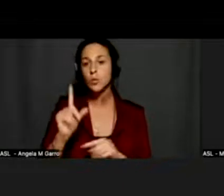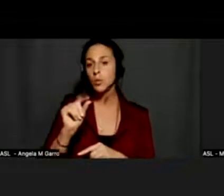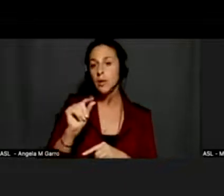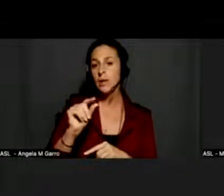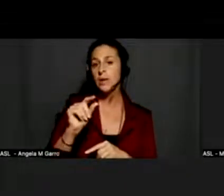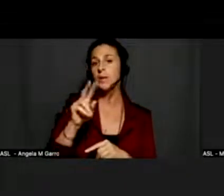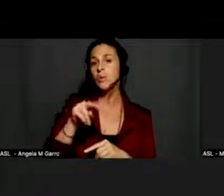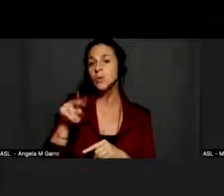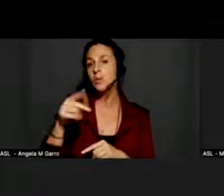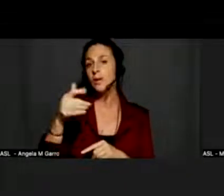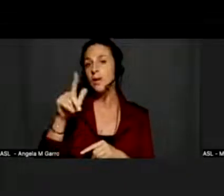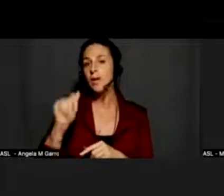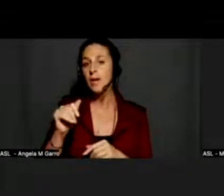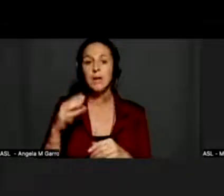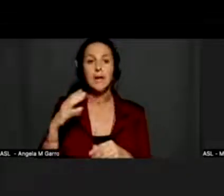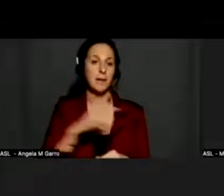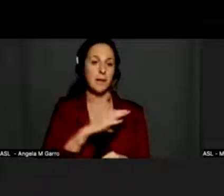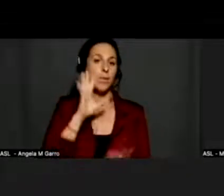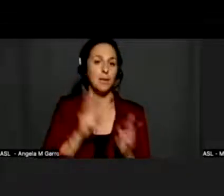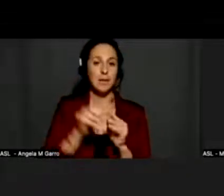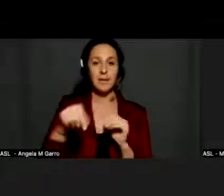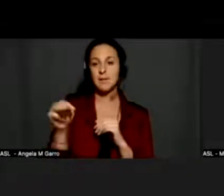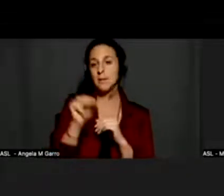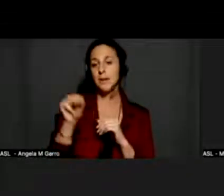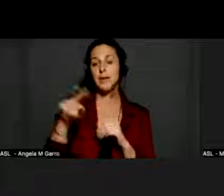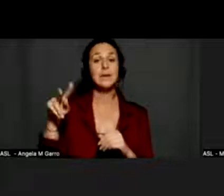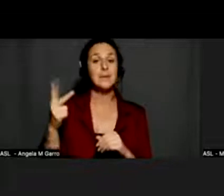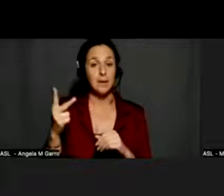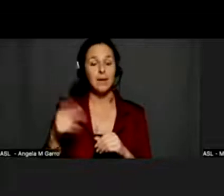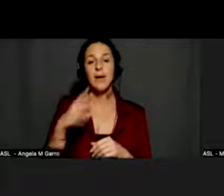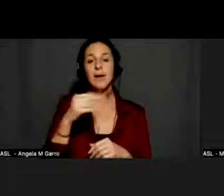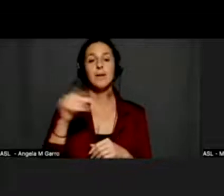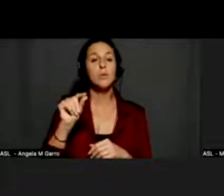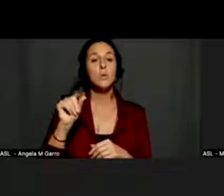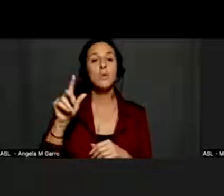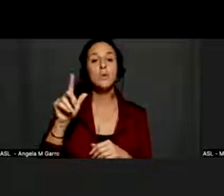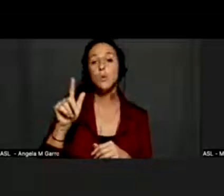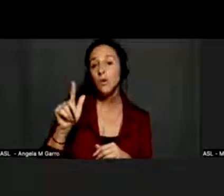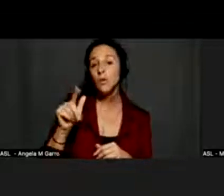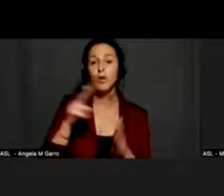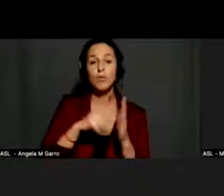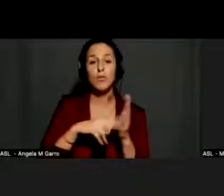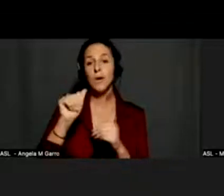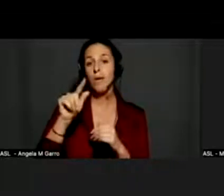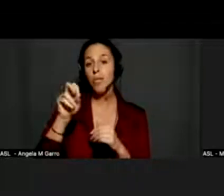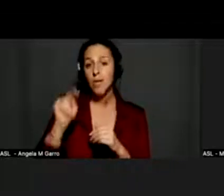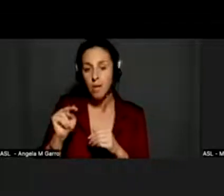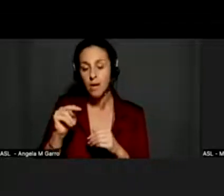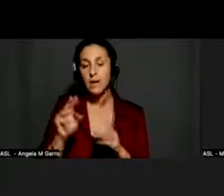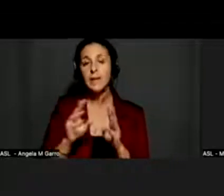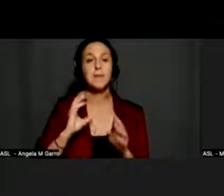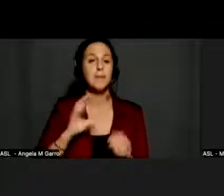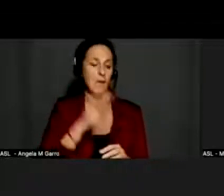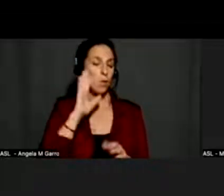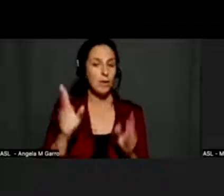2022 Gala Committee will be meeting this Monday, the 2nd, and the 2023 Readathon Committee will be meeting Tuesday, the